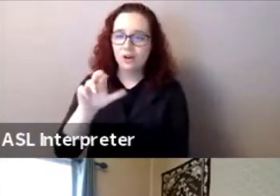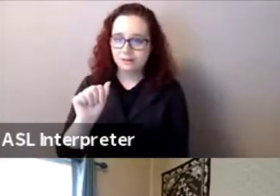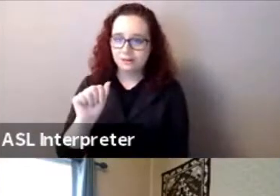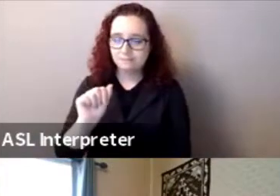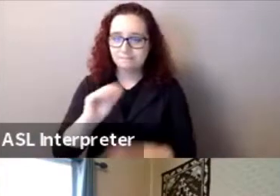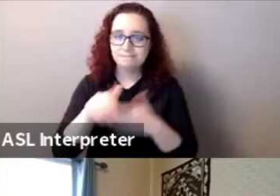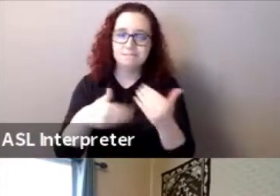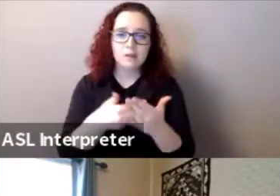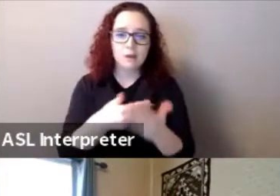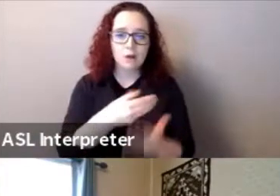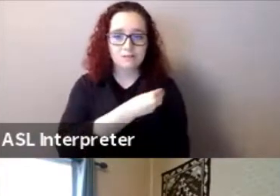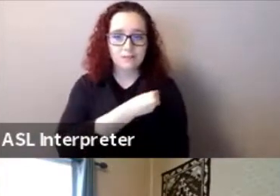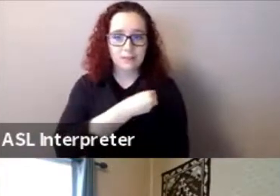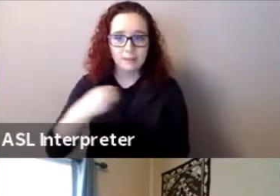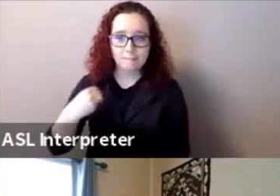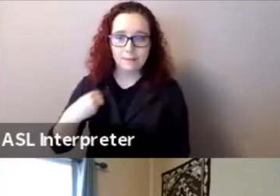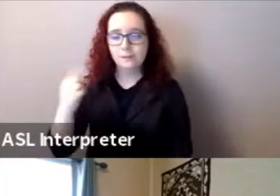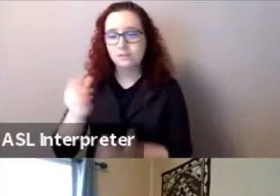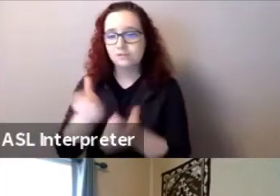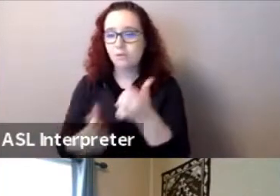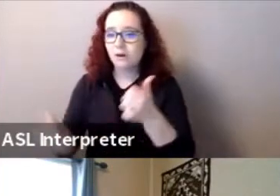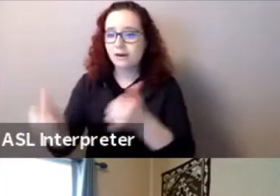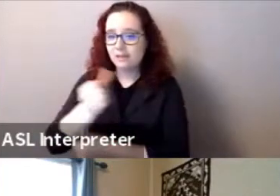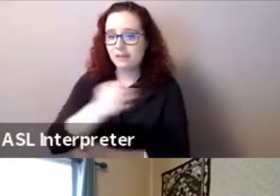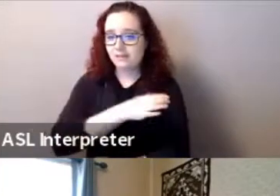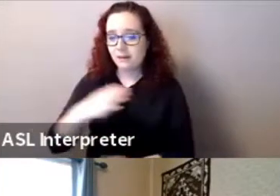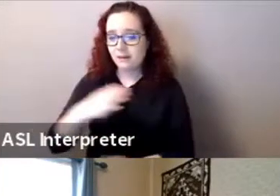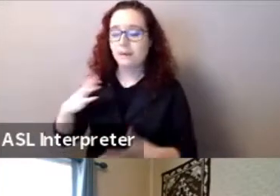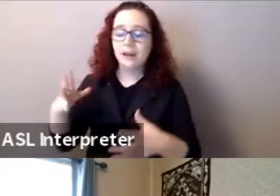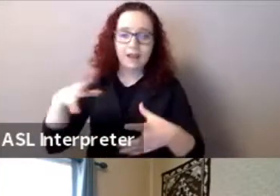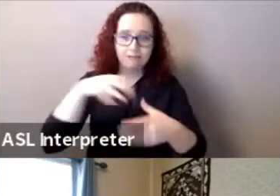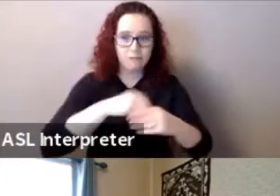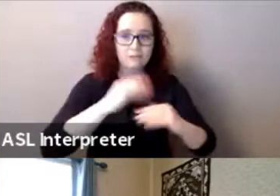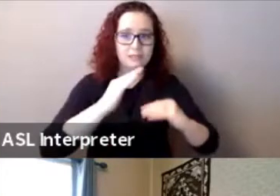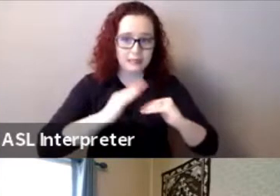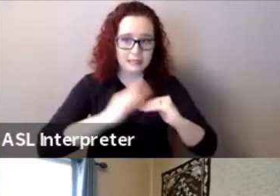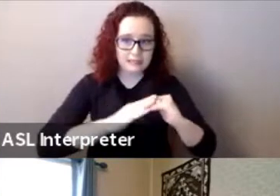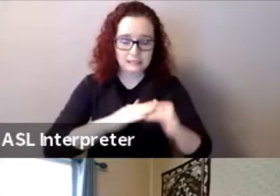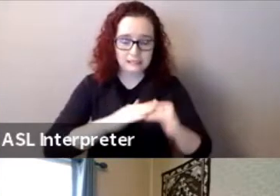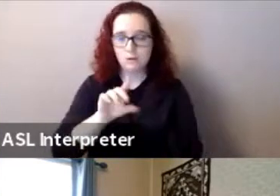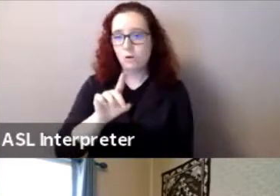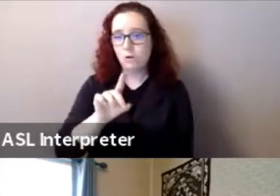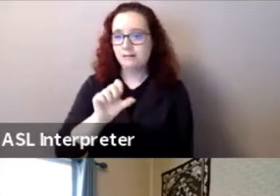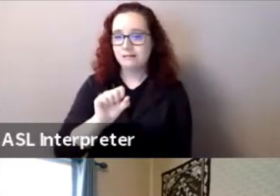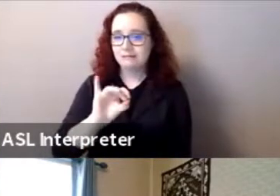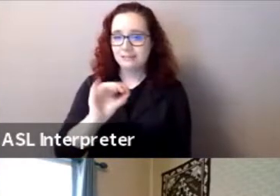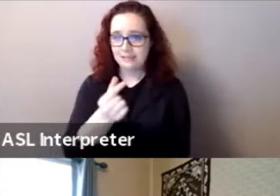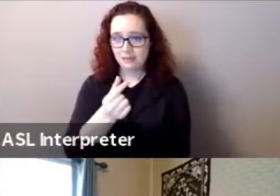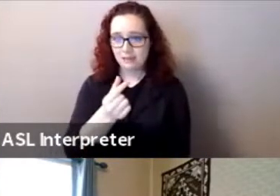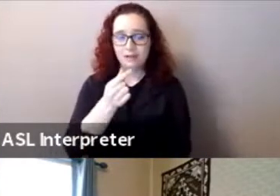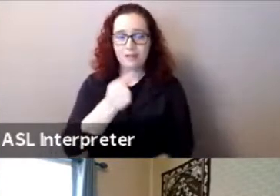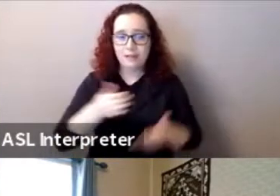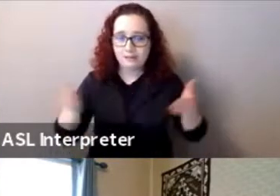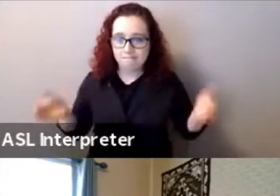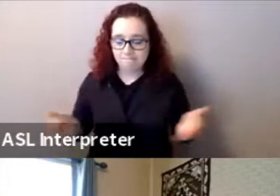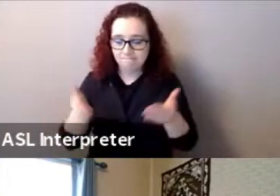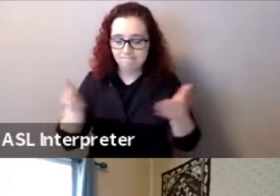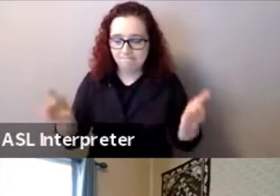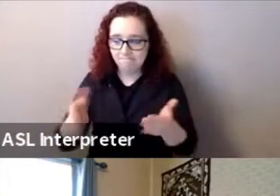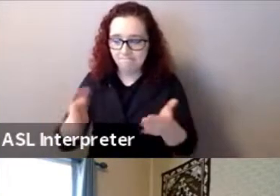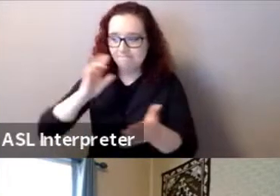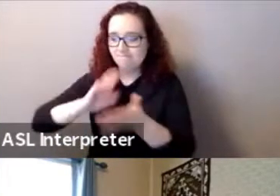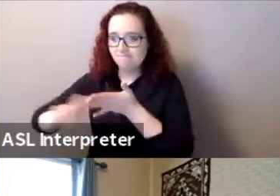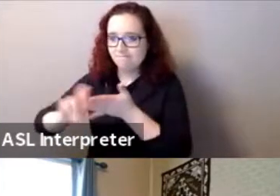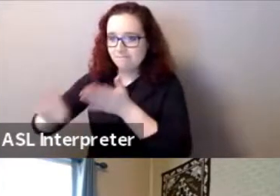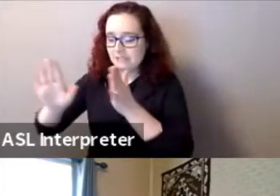SIG Executive Committee are members of one or more SIGs, and we understand that they facilitate the engagement of scholars around